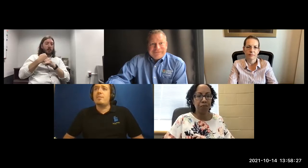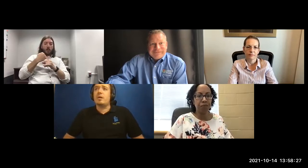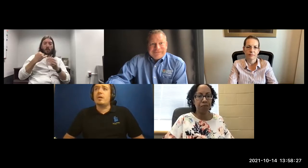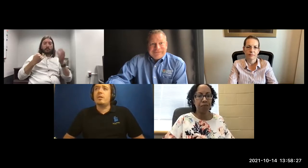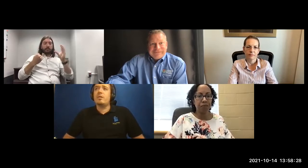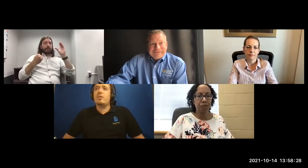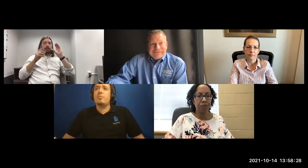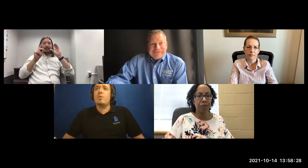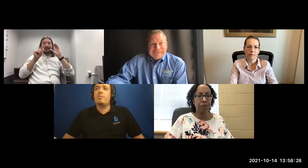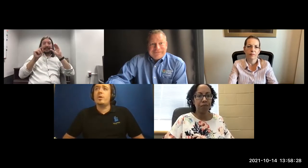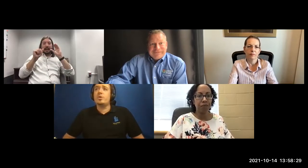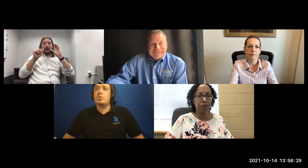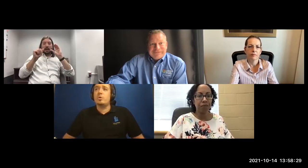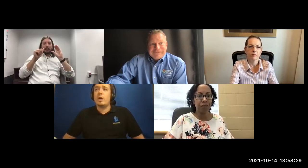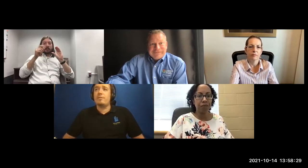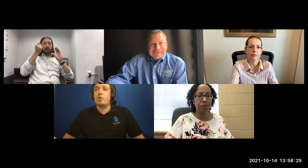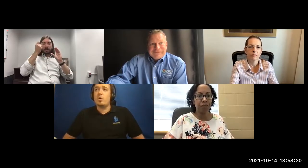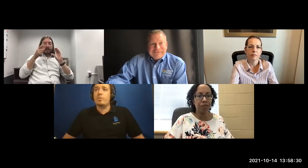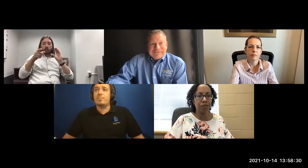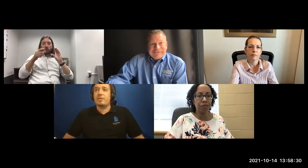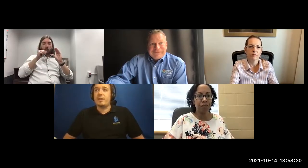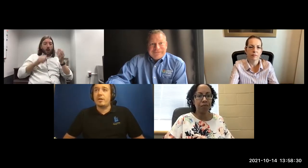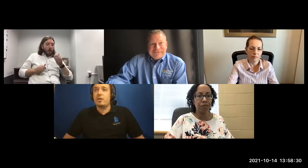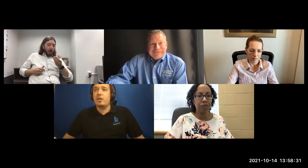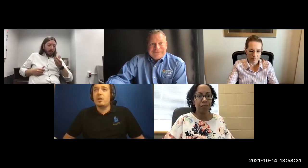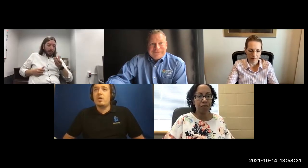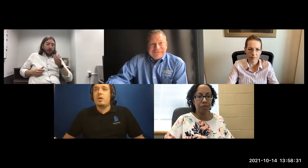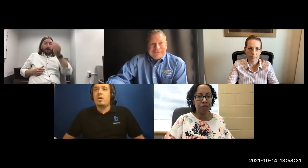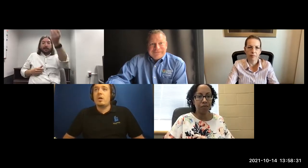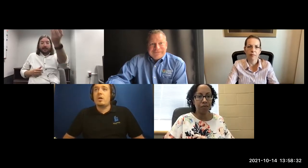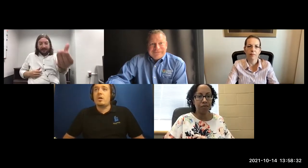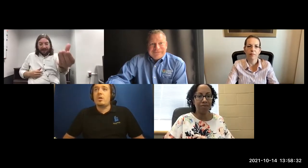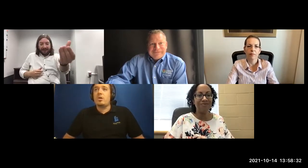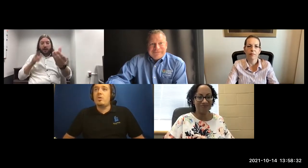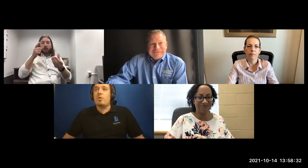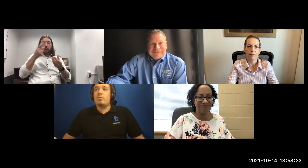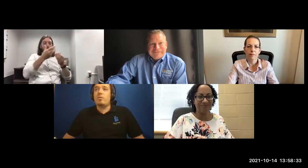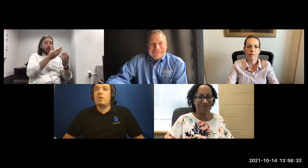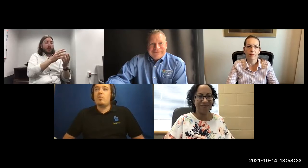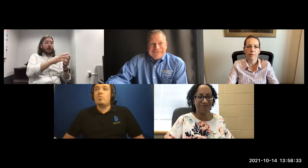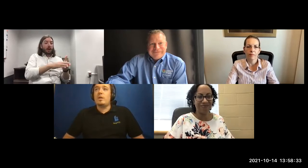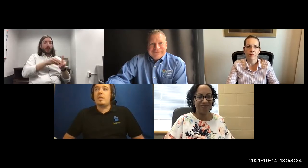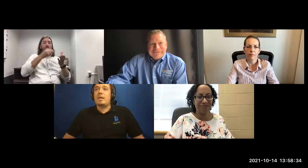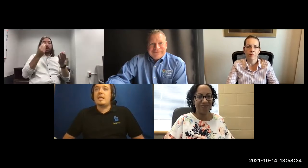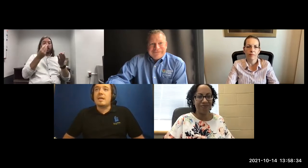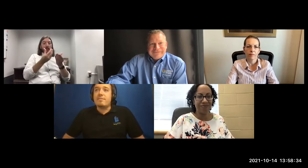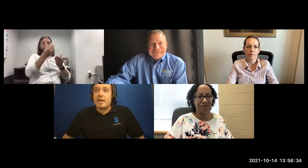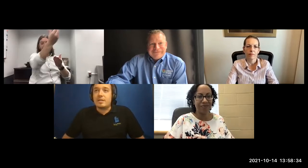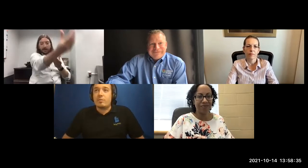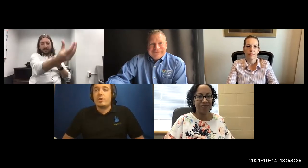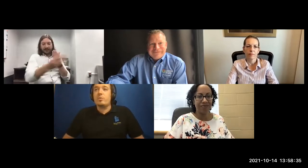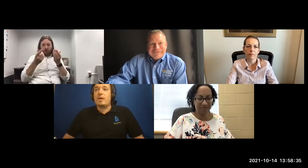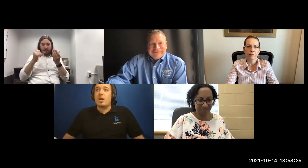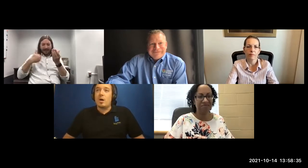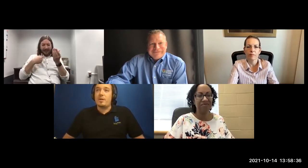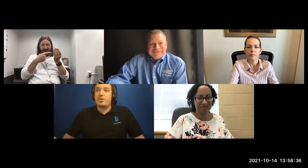what we have in mind, for your school, you have your respective data, and you don't really give that